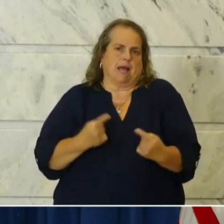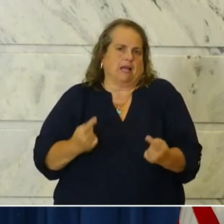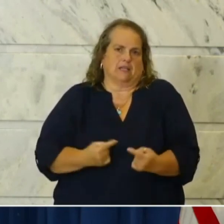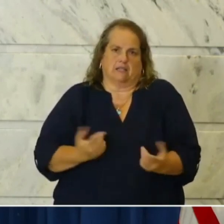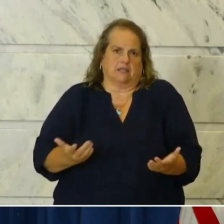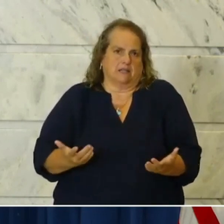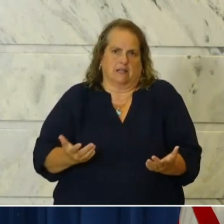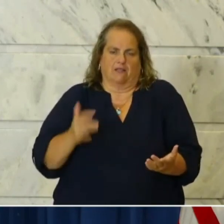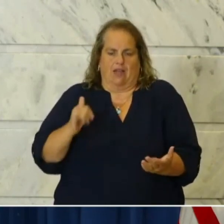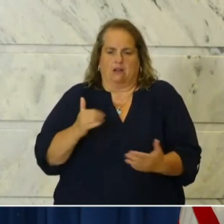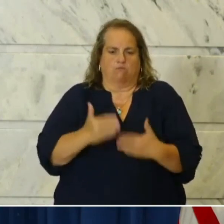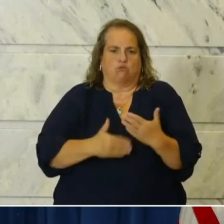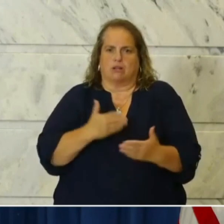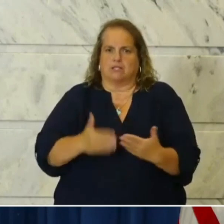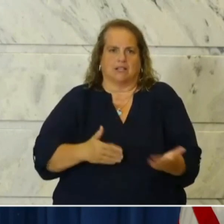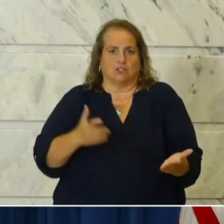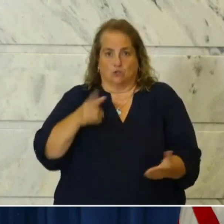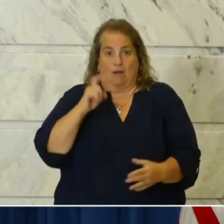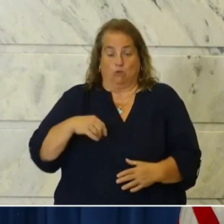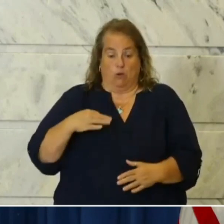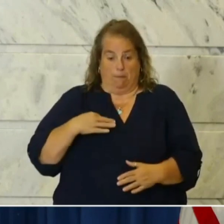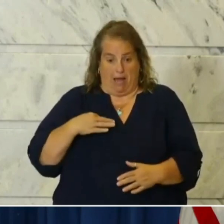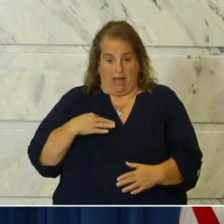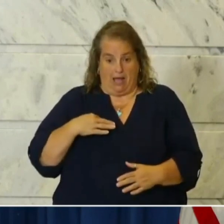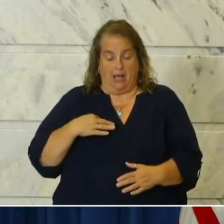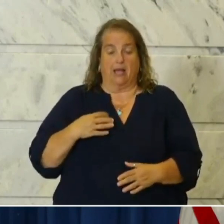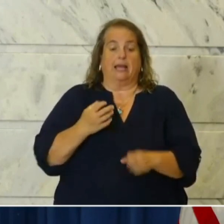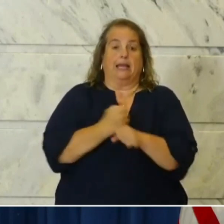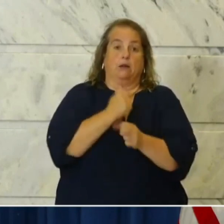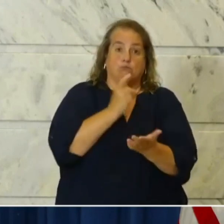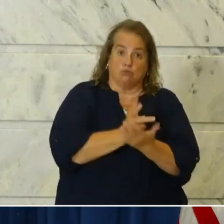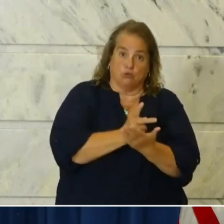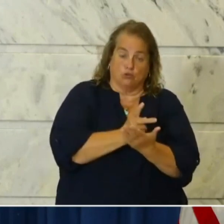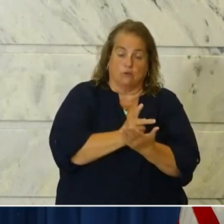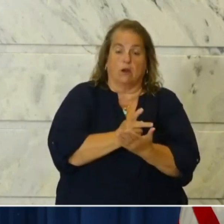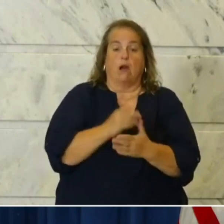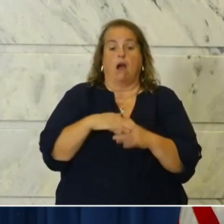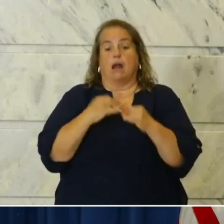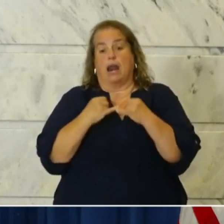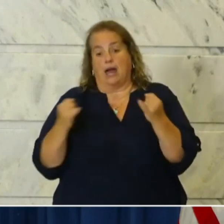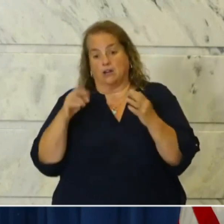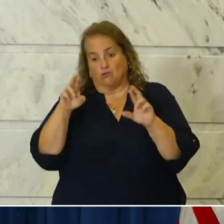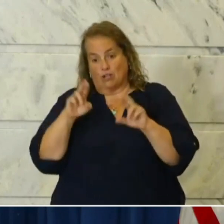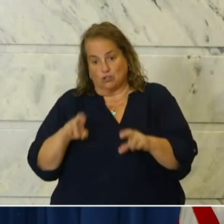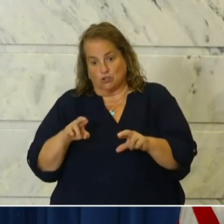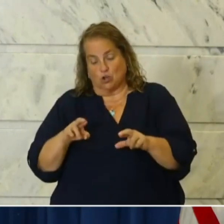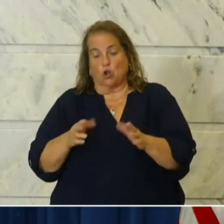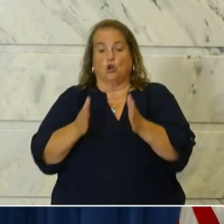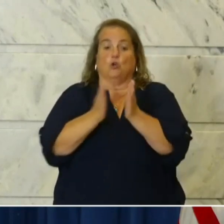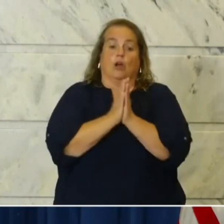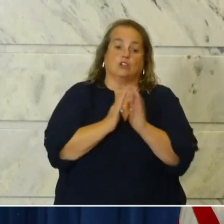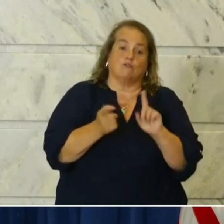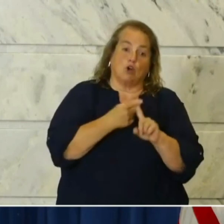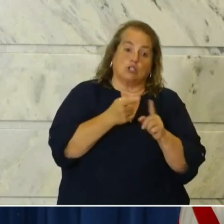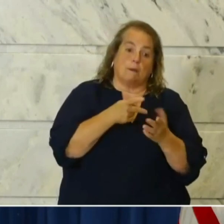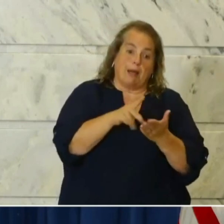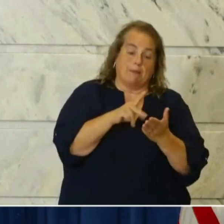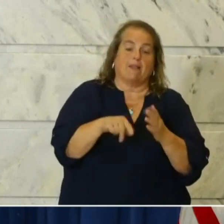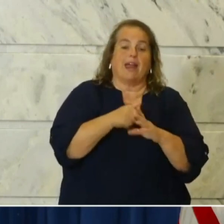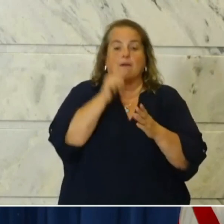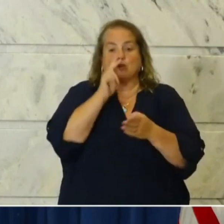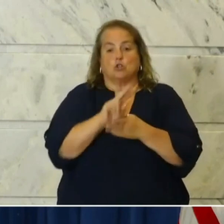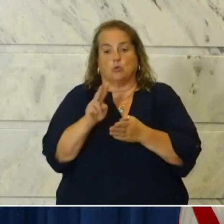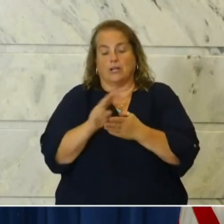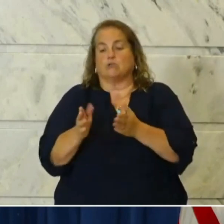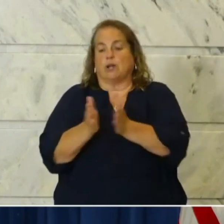to be a pain where you have to apply, you have to get approved, you have to go online and register, you have to request your first payment, and then every 2 weeks you got to